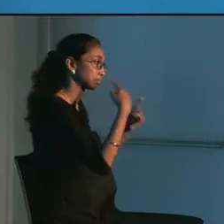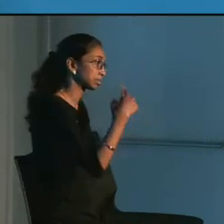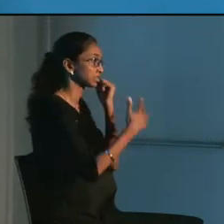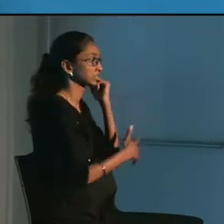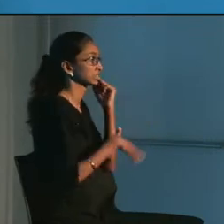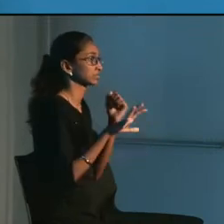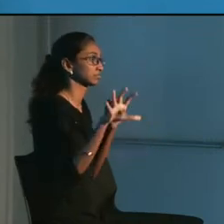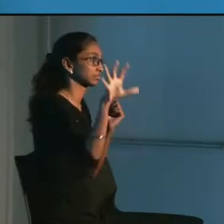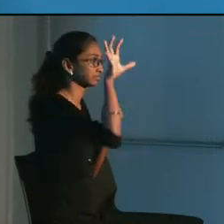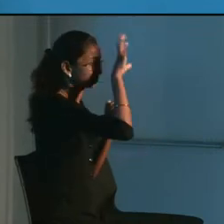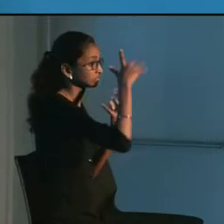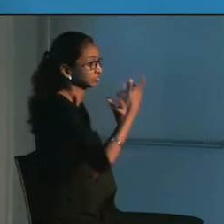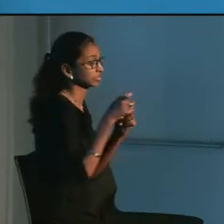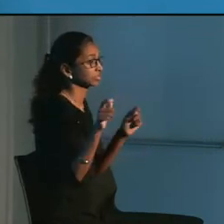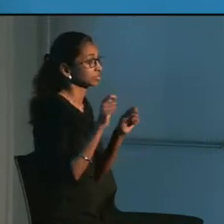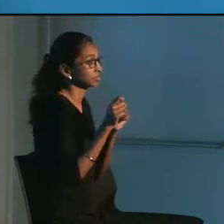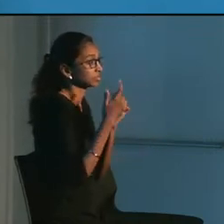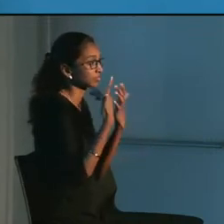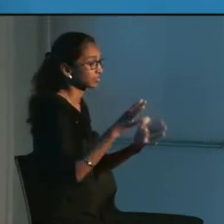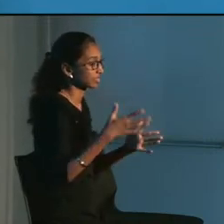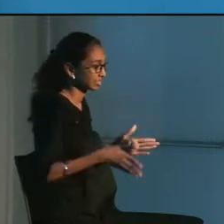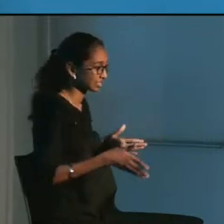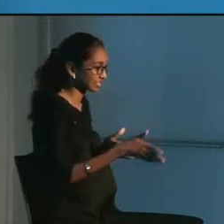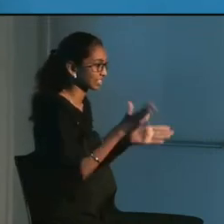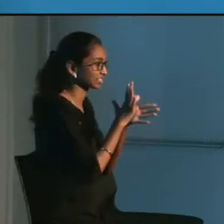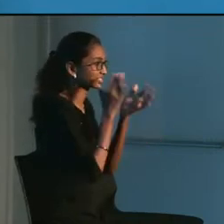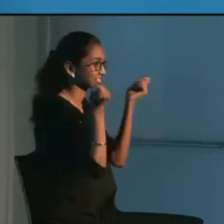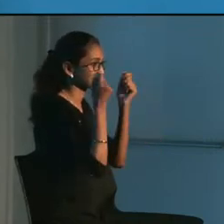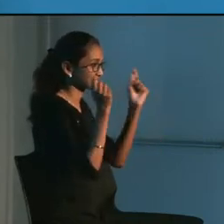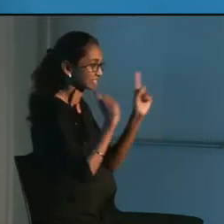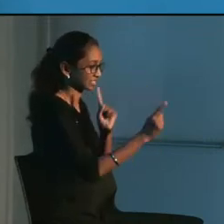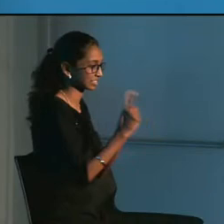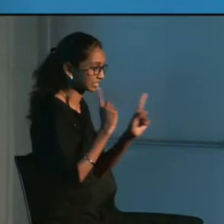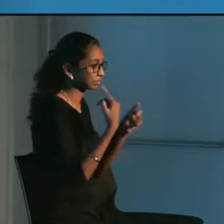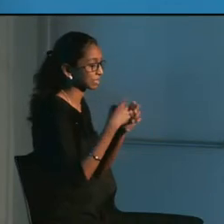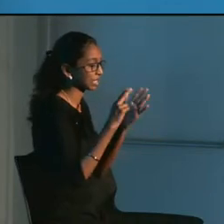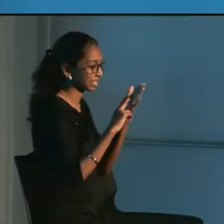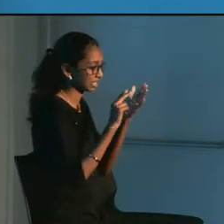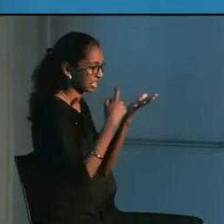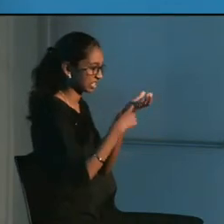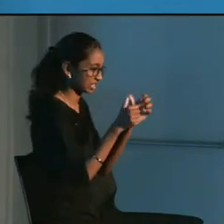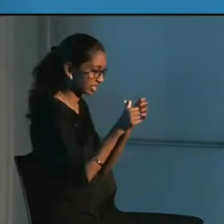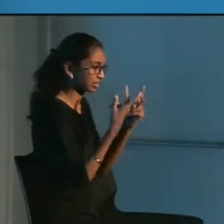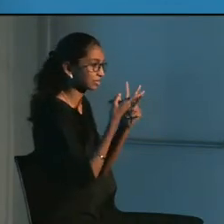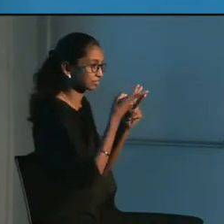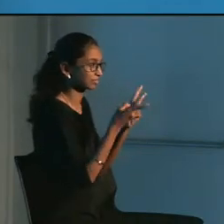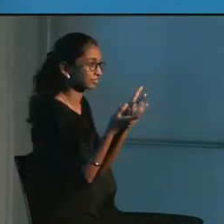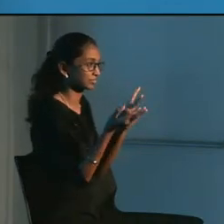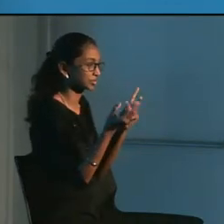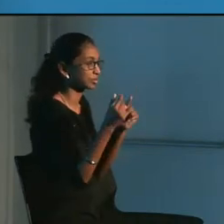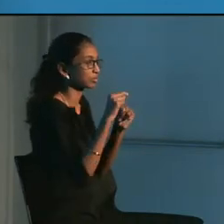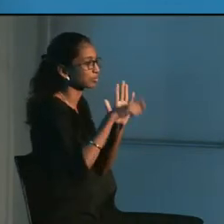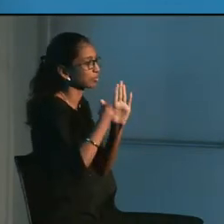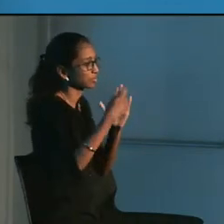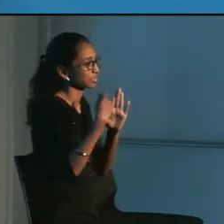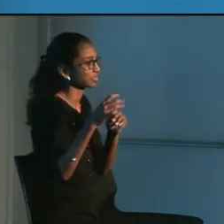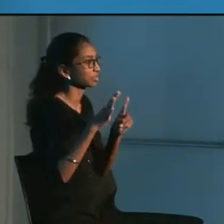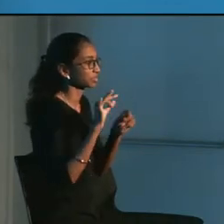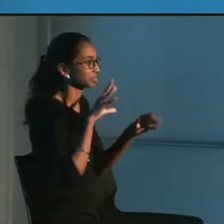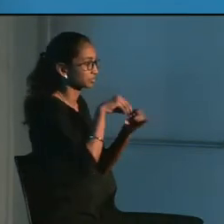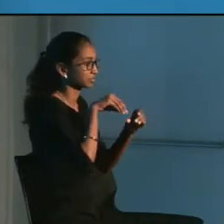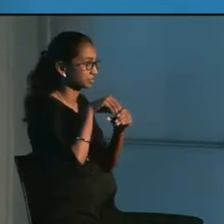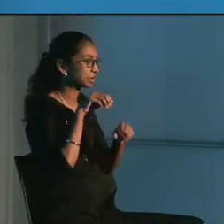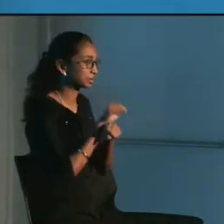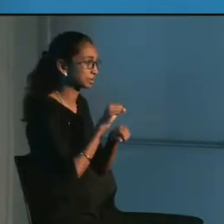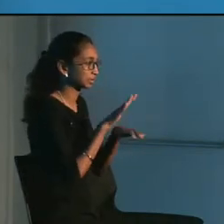has curated many street fests from Kochi Biennale, and more recently, a curated project with support and initiation